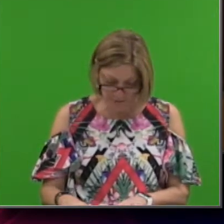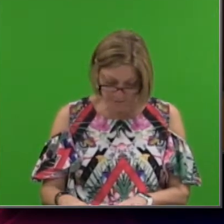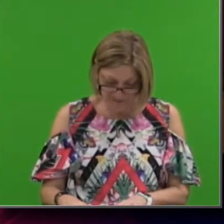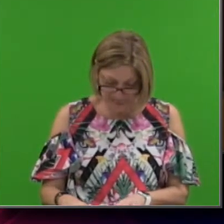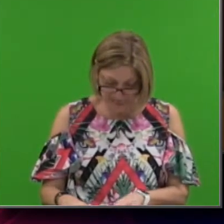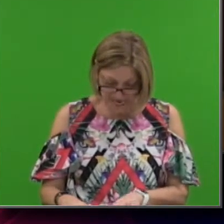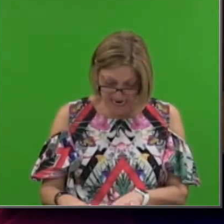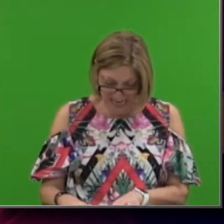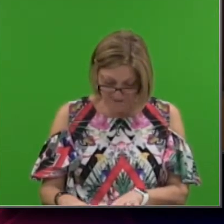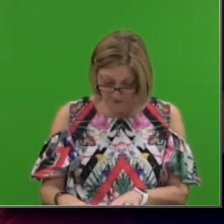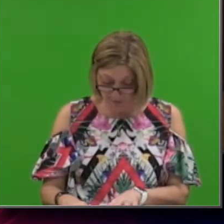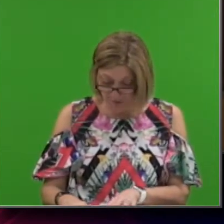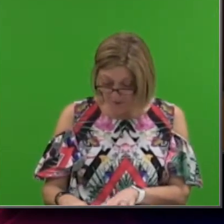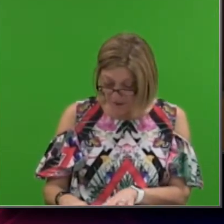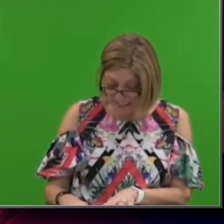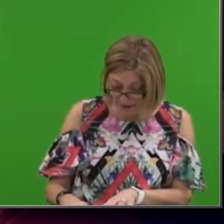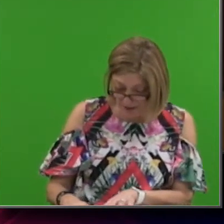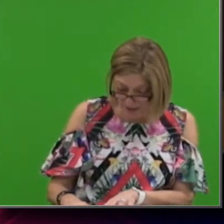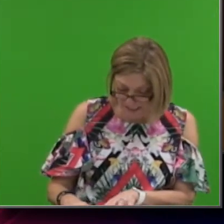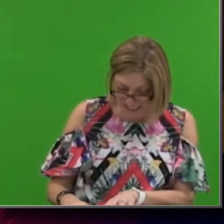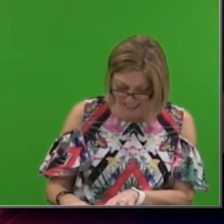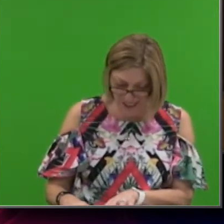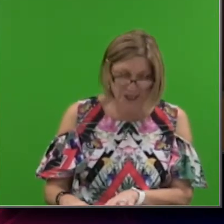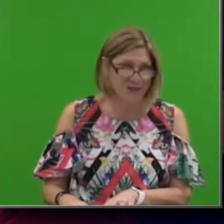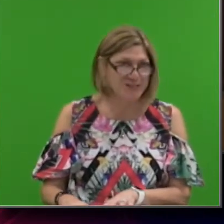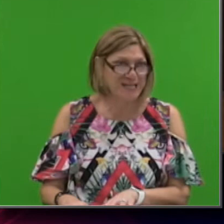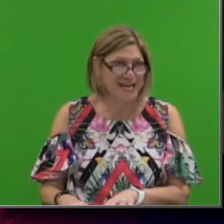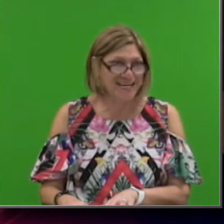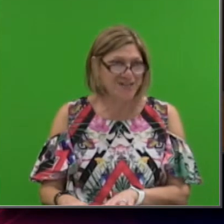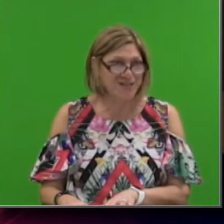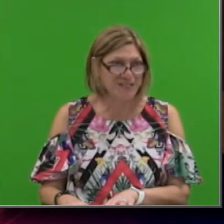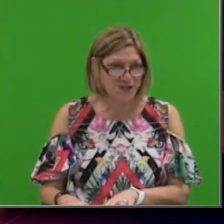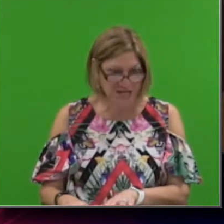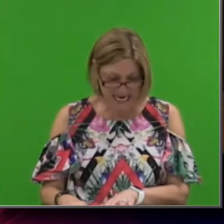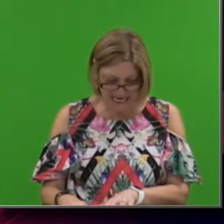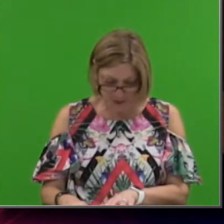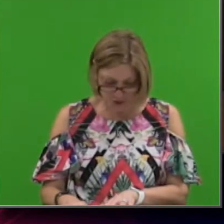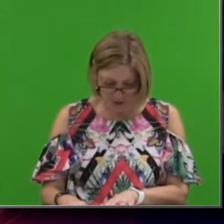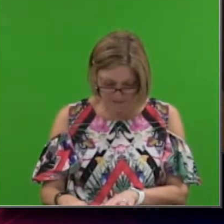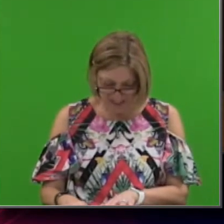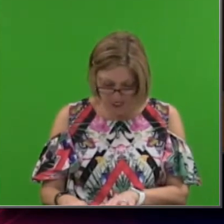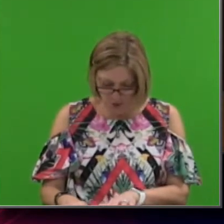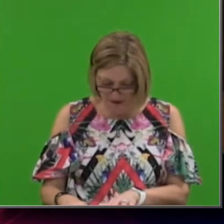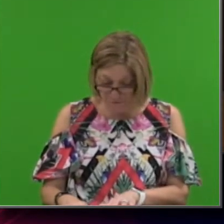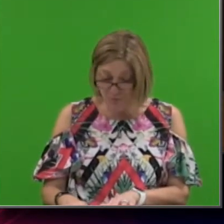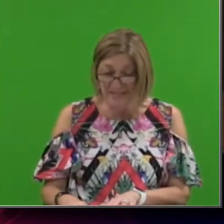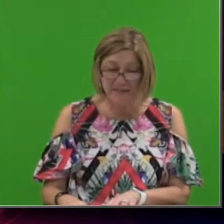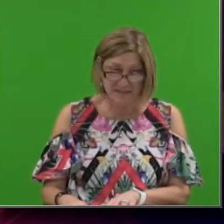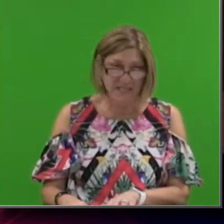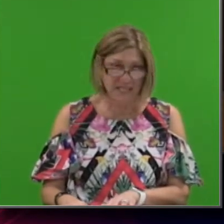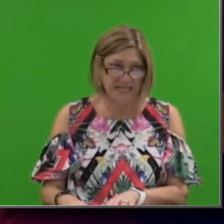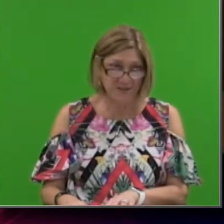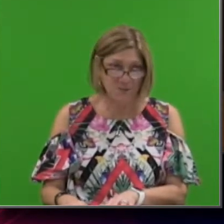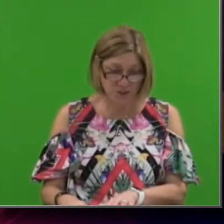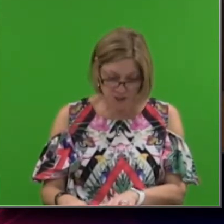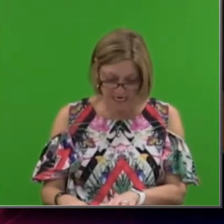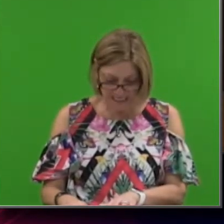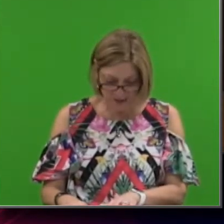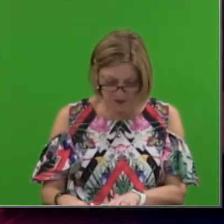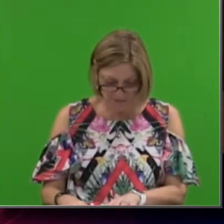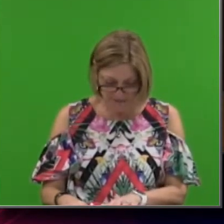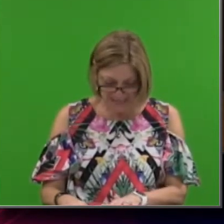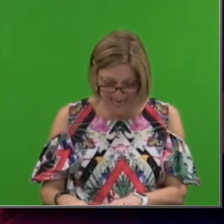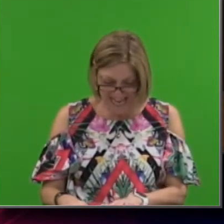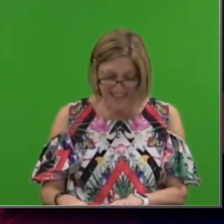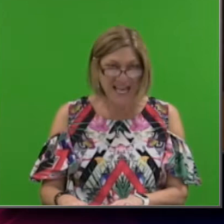do? And if you move over here to look, the colors actually change, the way real sunlight would